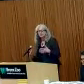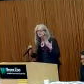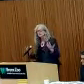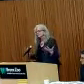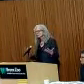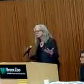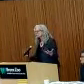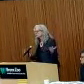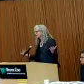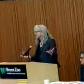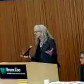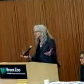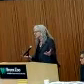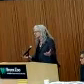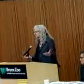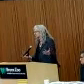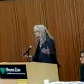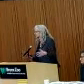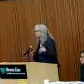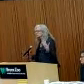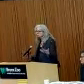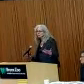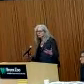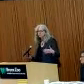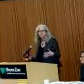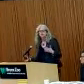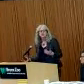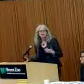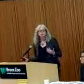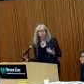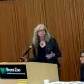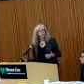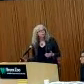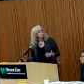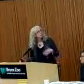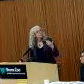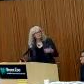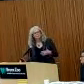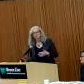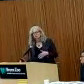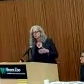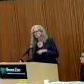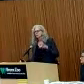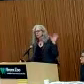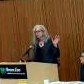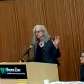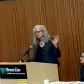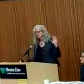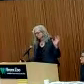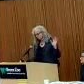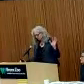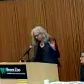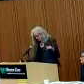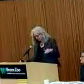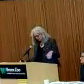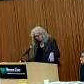but we can continue to see redlining across the state right lenders who are not lending in communities of color and I'll talk